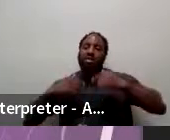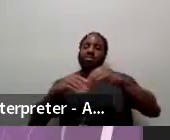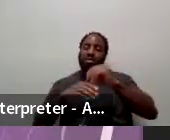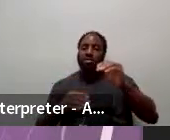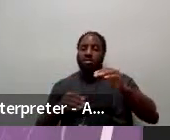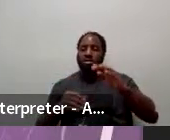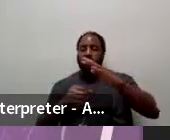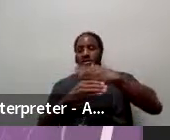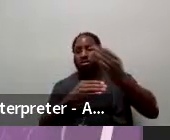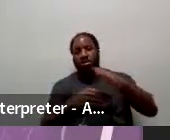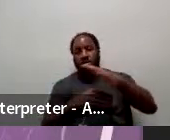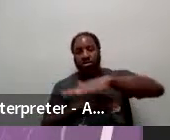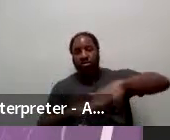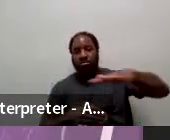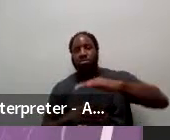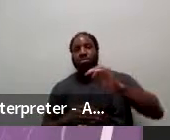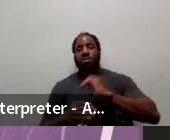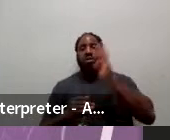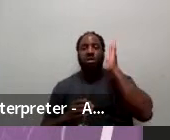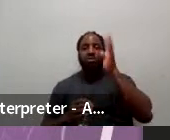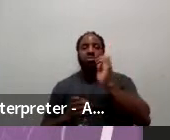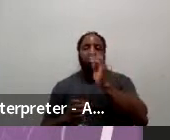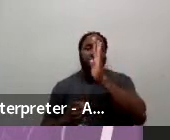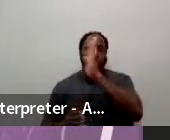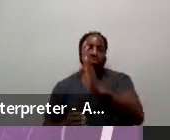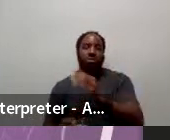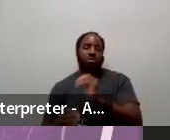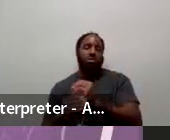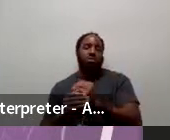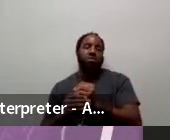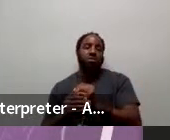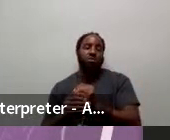neighborhood, and I am going to be directly